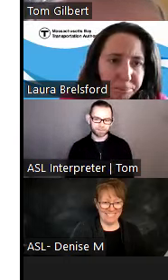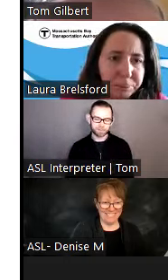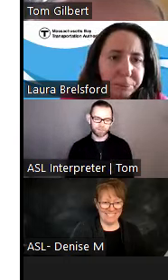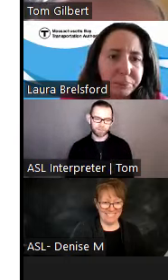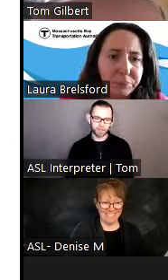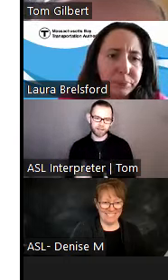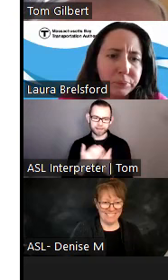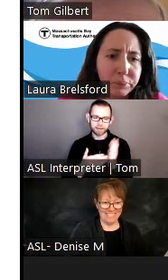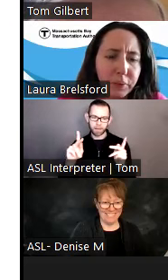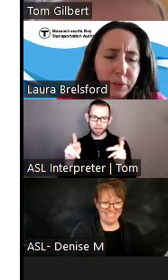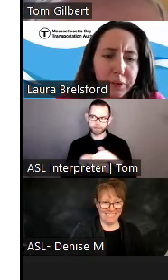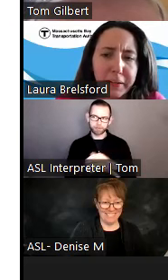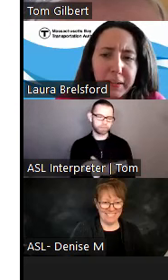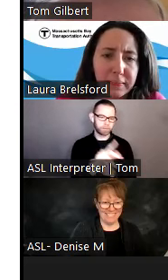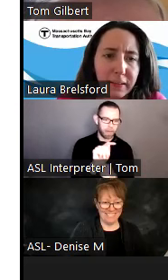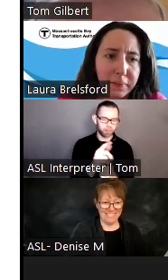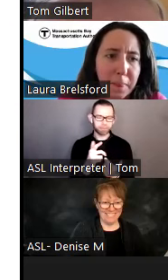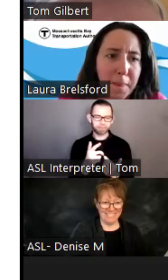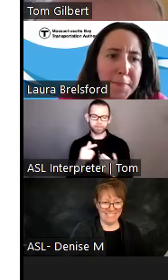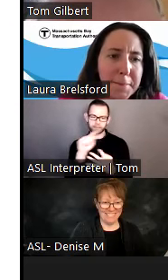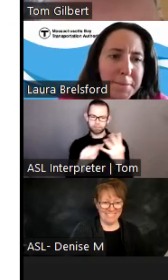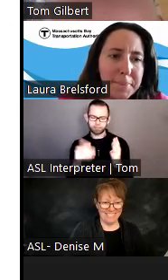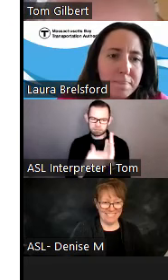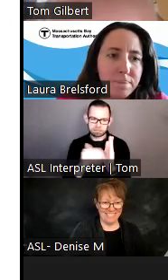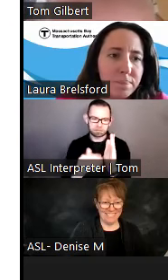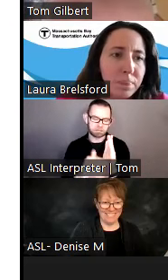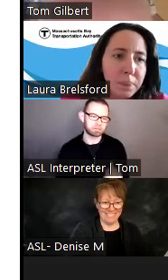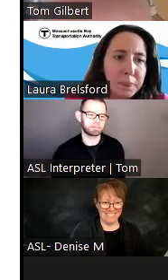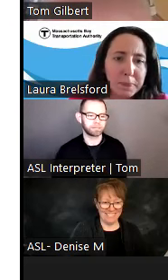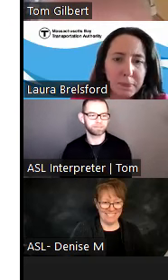All right, next slide.